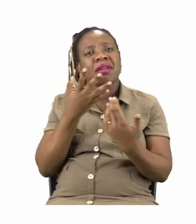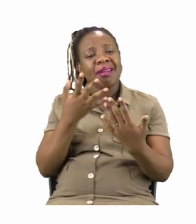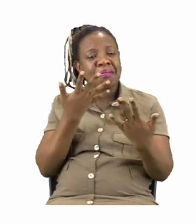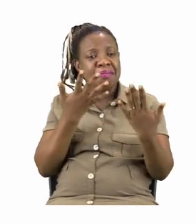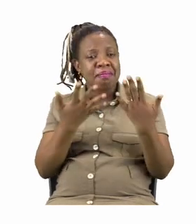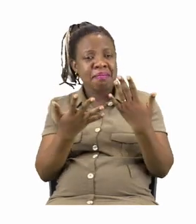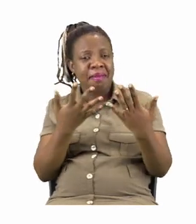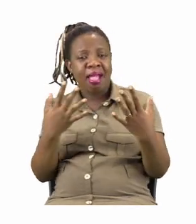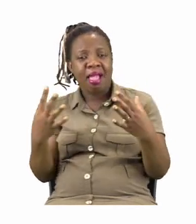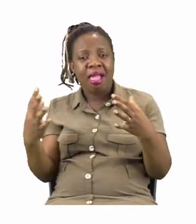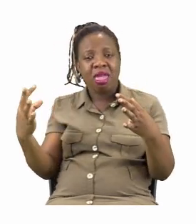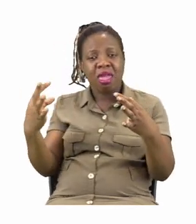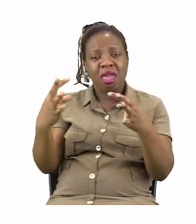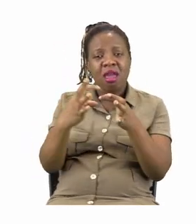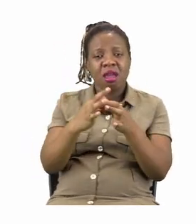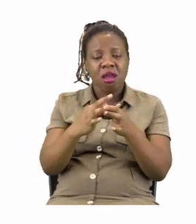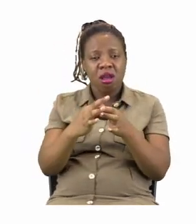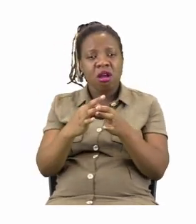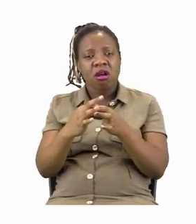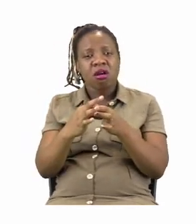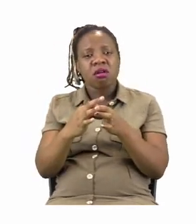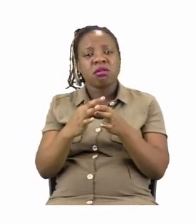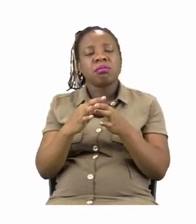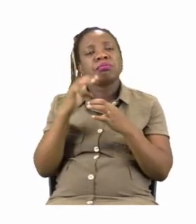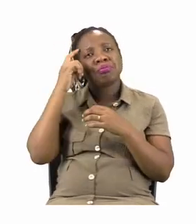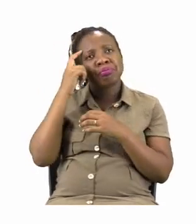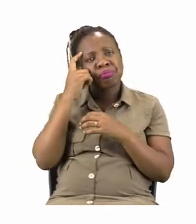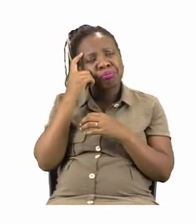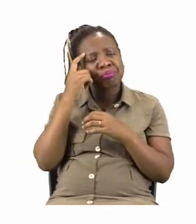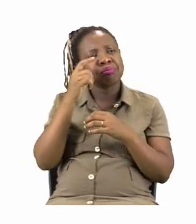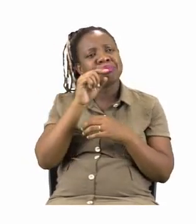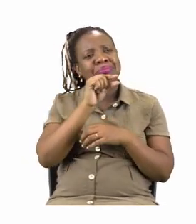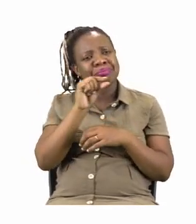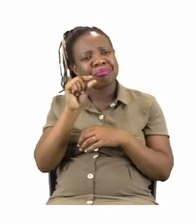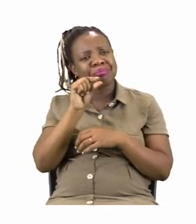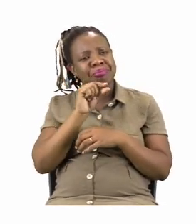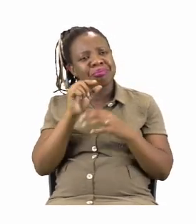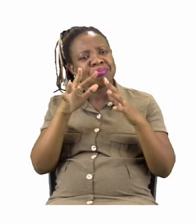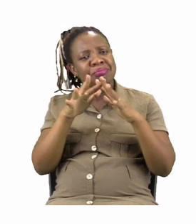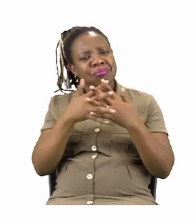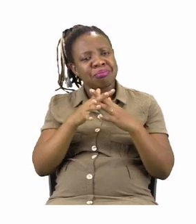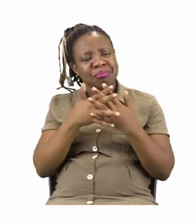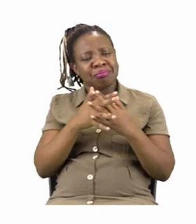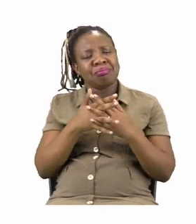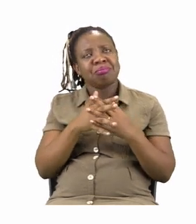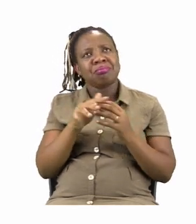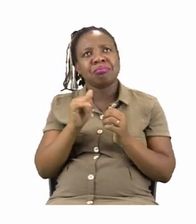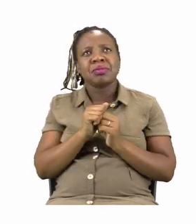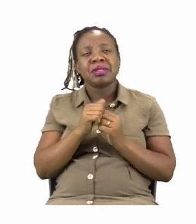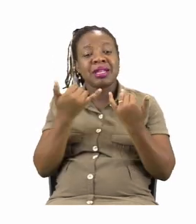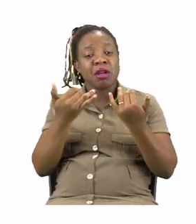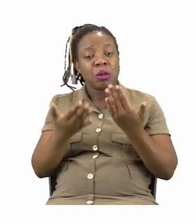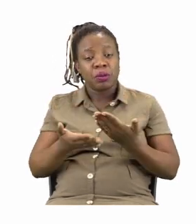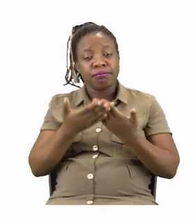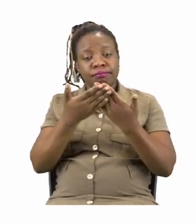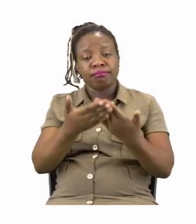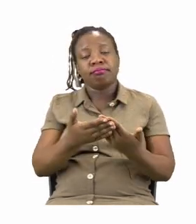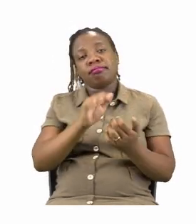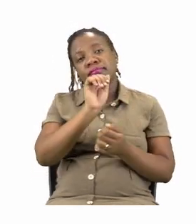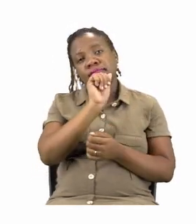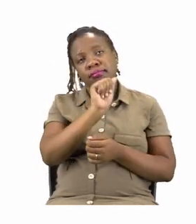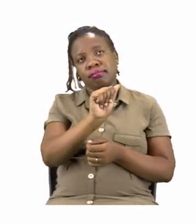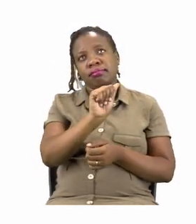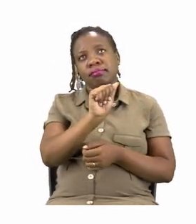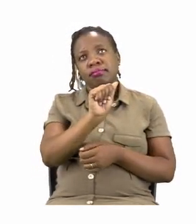with these pictures. Now I want us to have a look at A. Now let's look